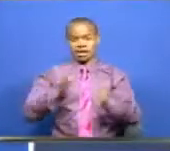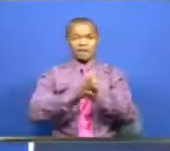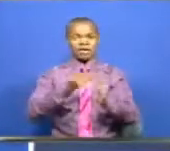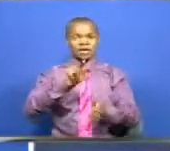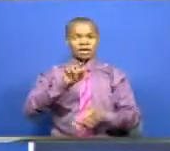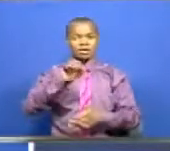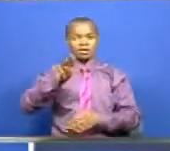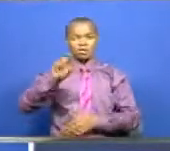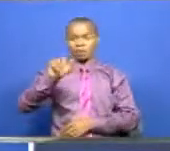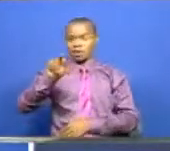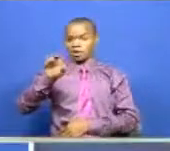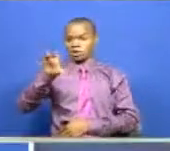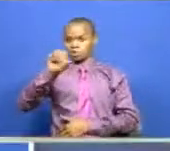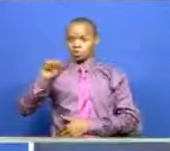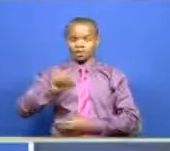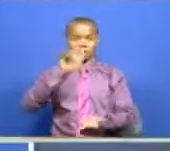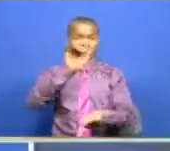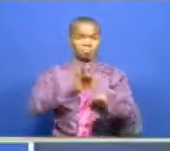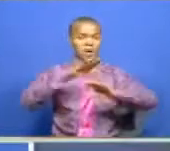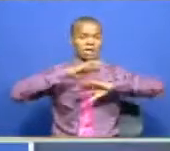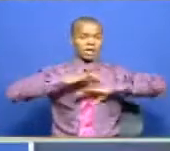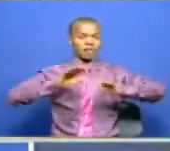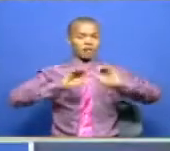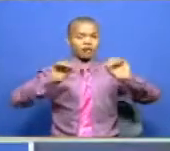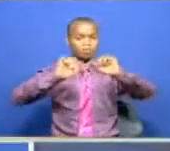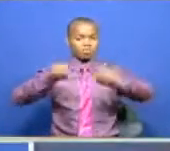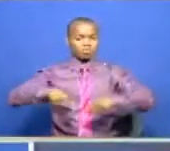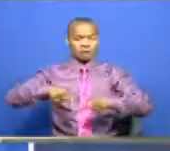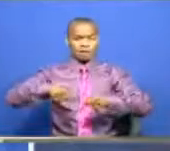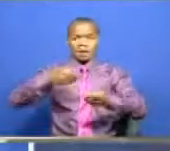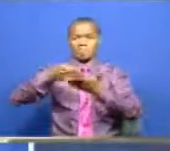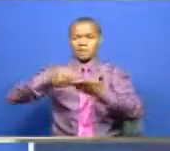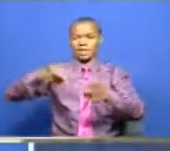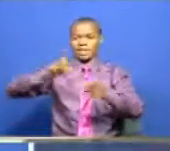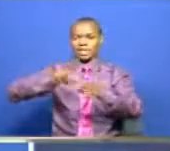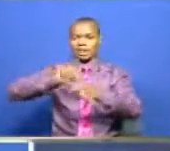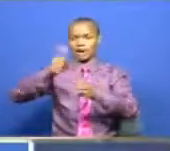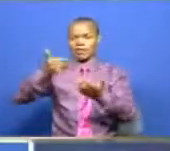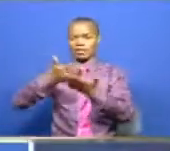However, the reductions were not big enough to offset price increases of other sampled items.